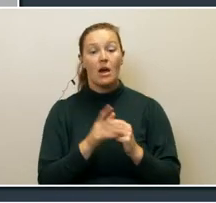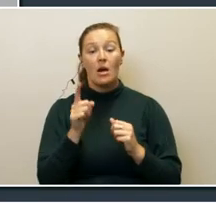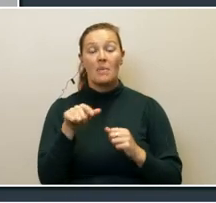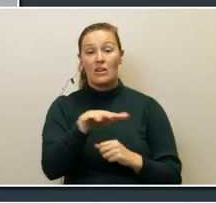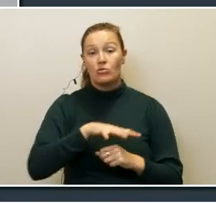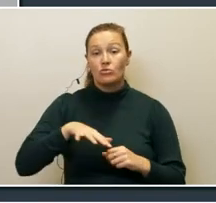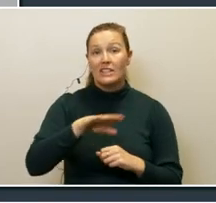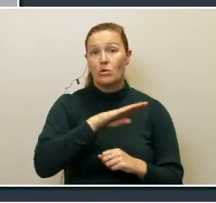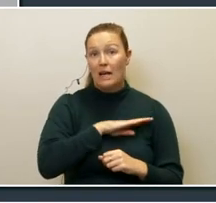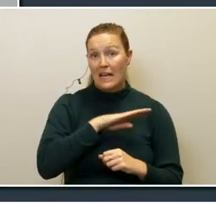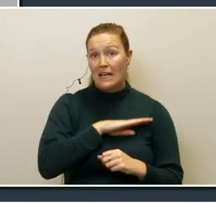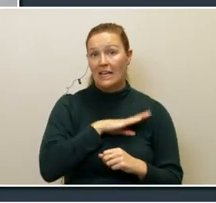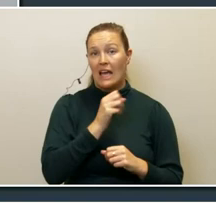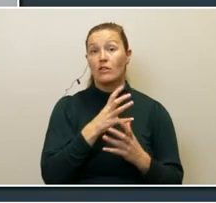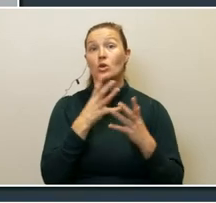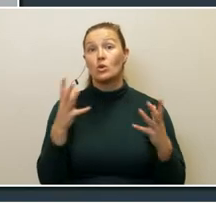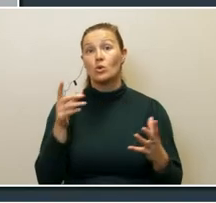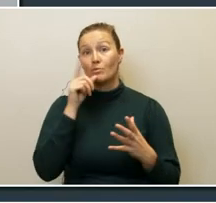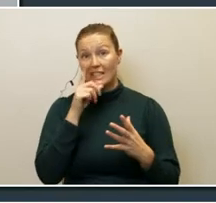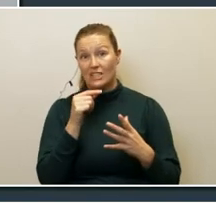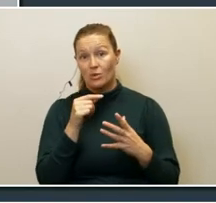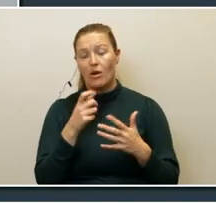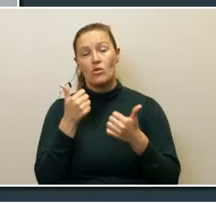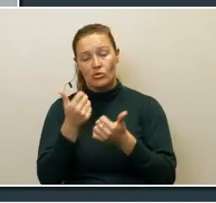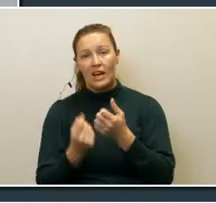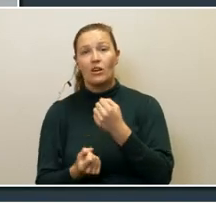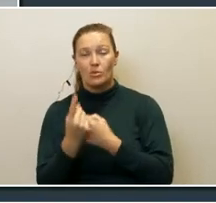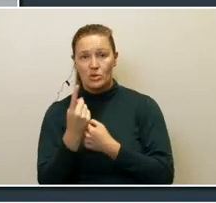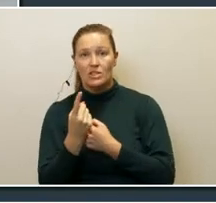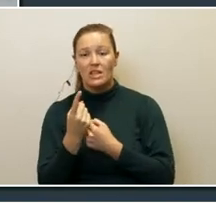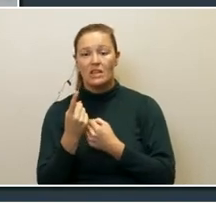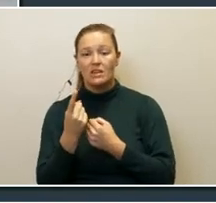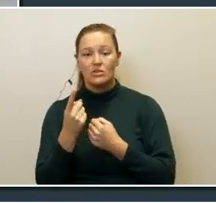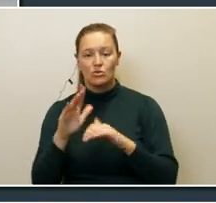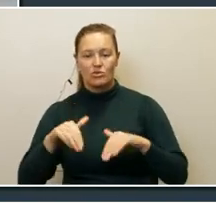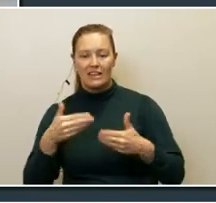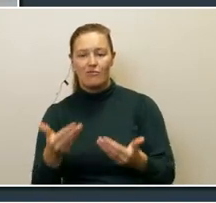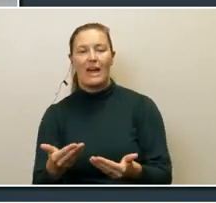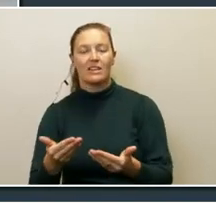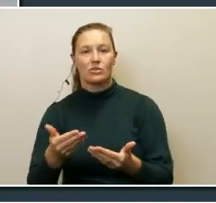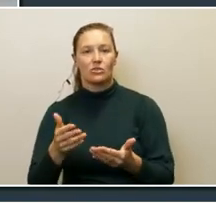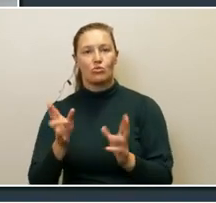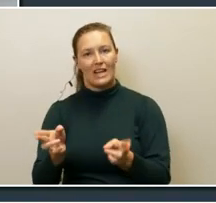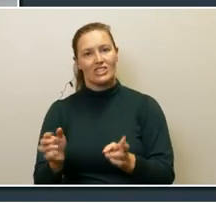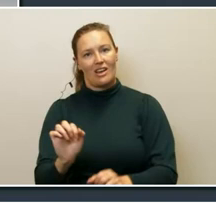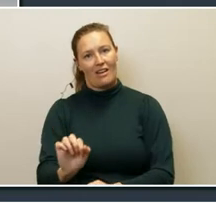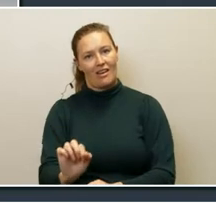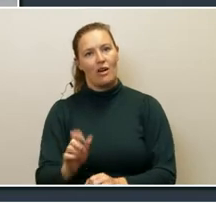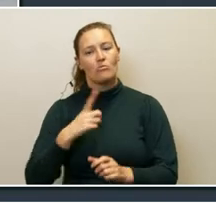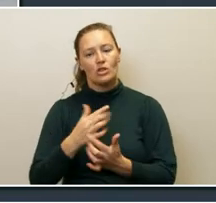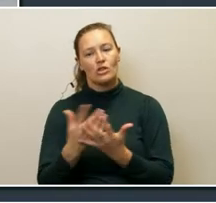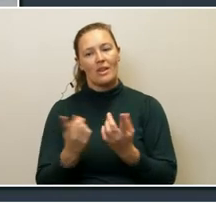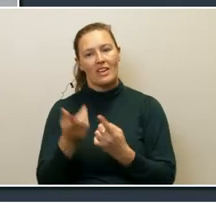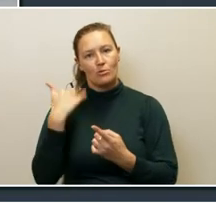regional park really has huge potential and is a great opportunity to give something back to nature when so much has been